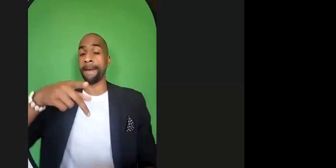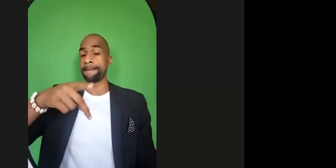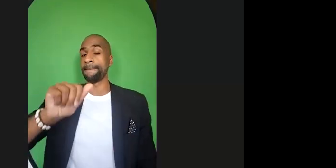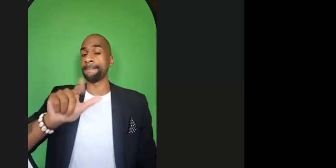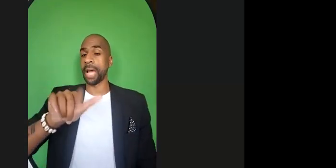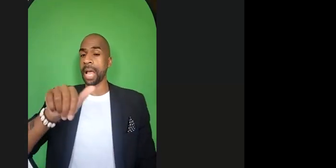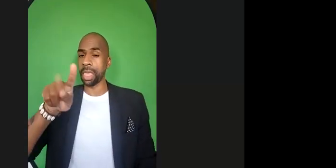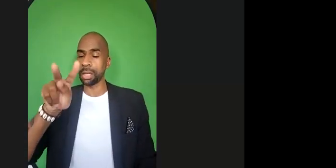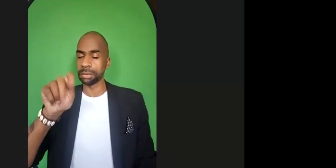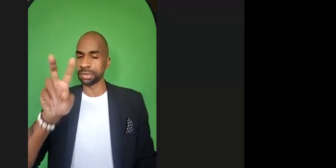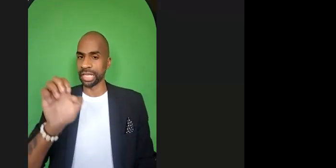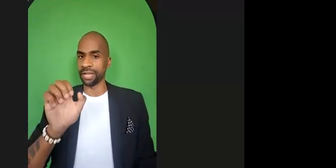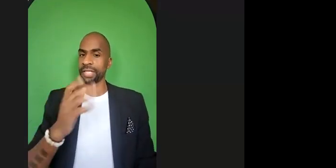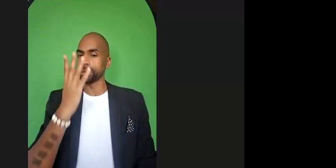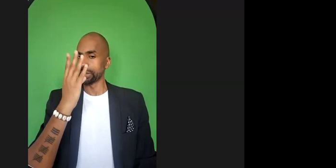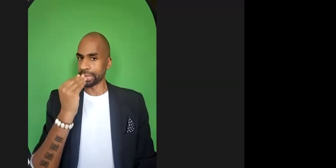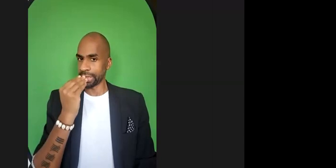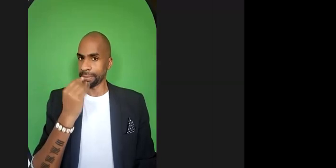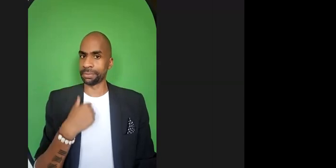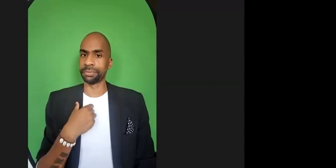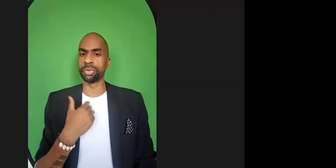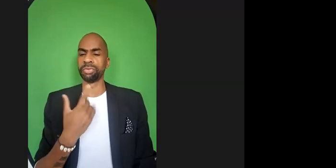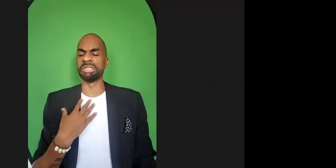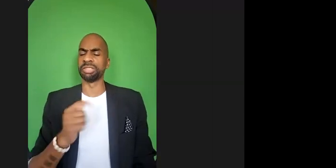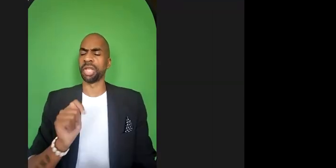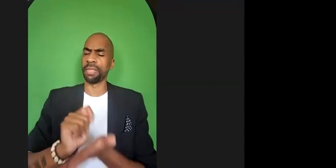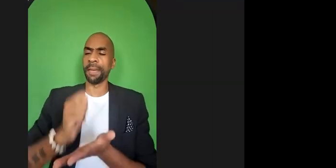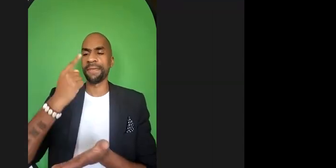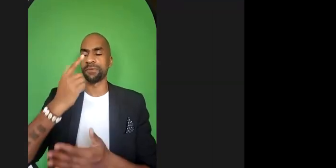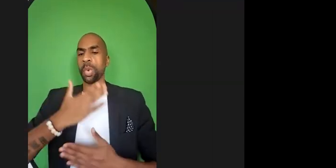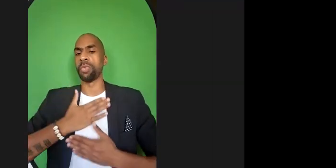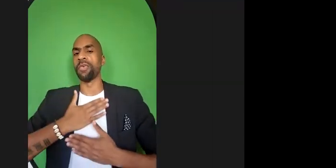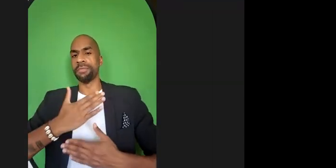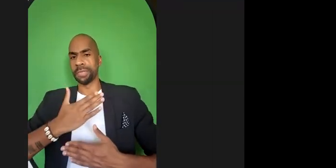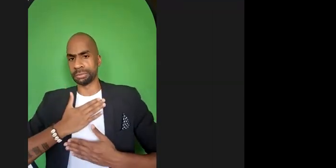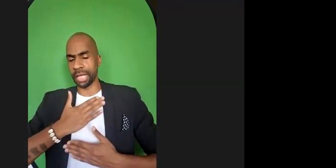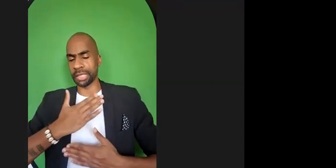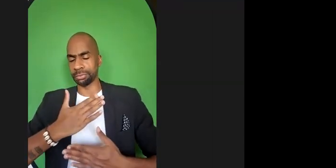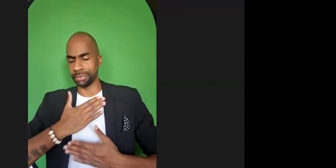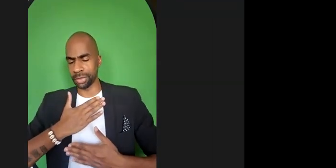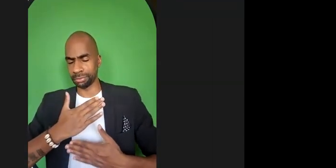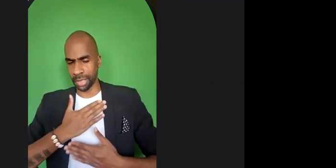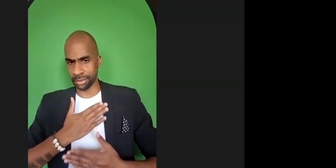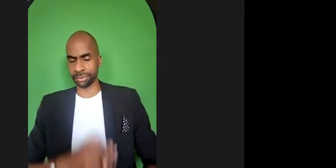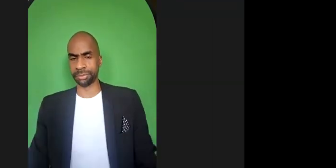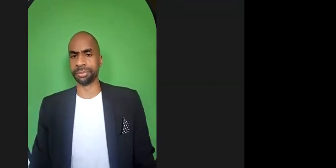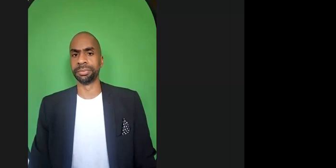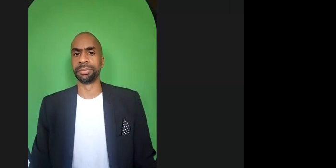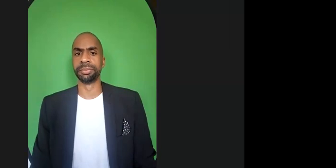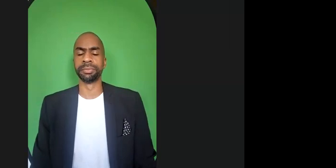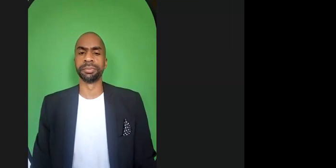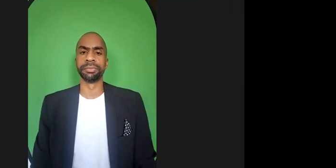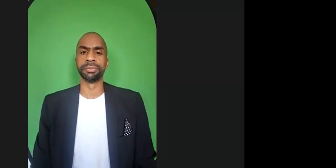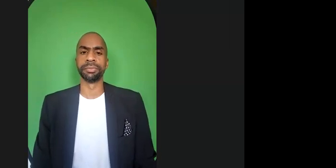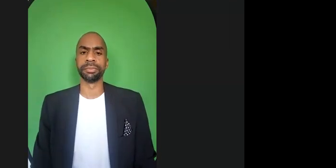it treating their shortness of breath as they die from progressive respiratory failure. But we do